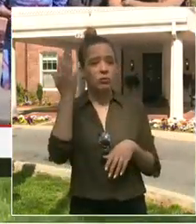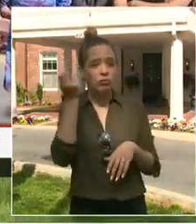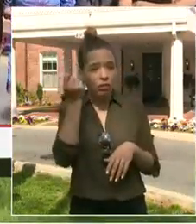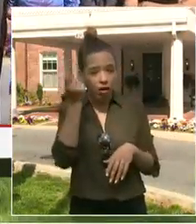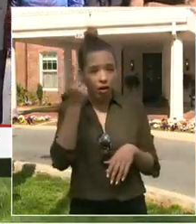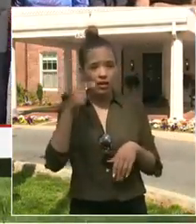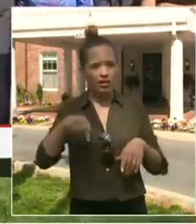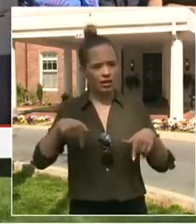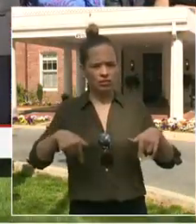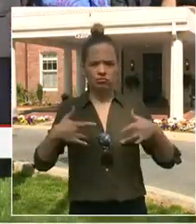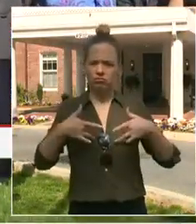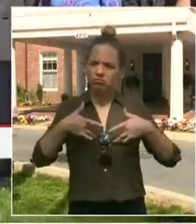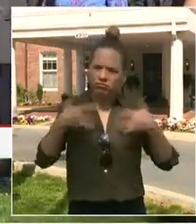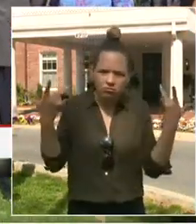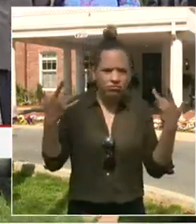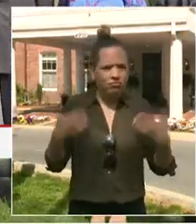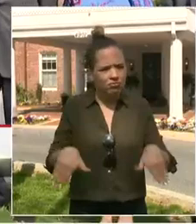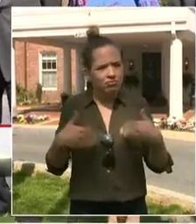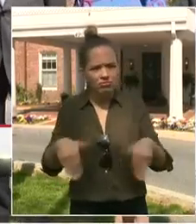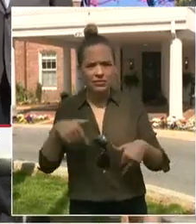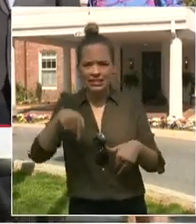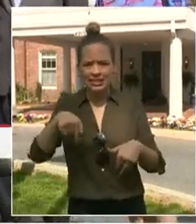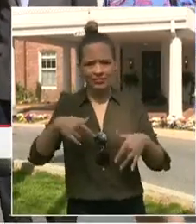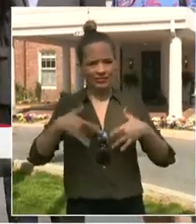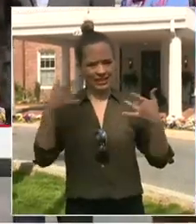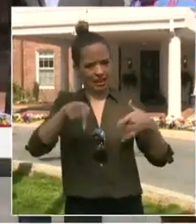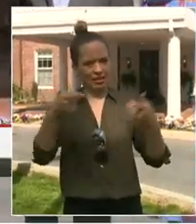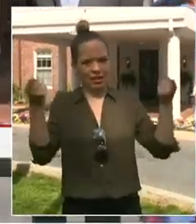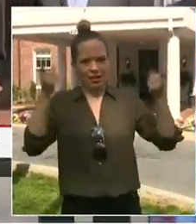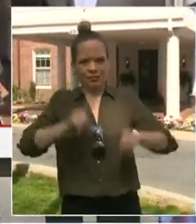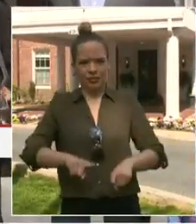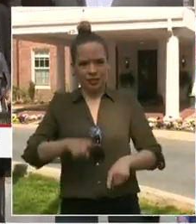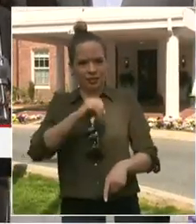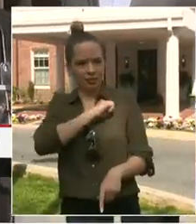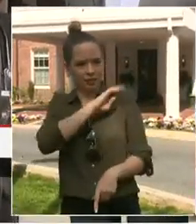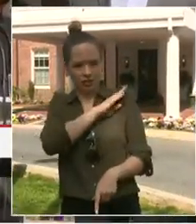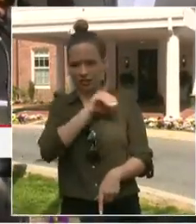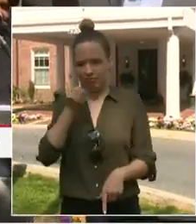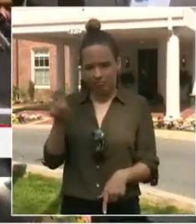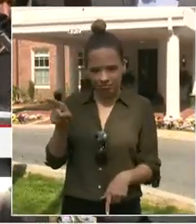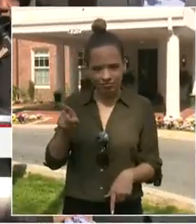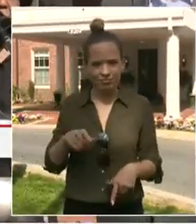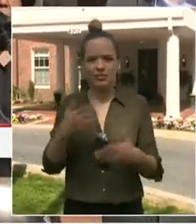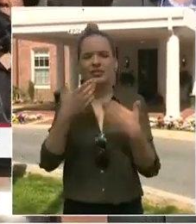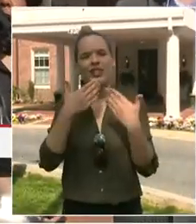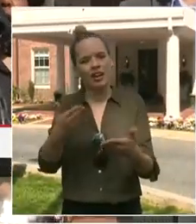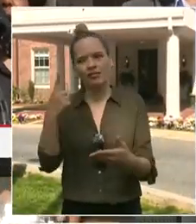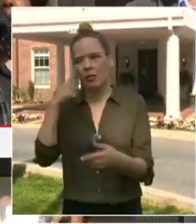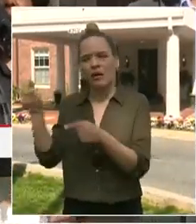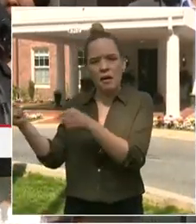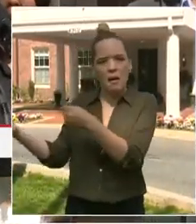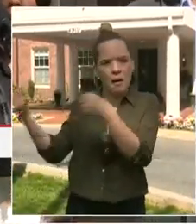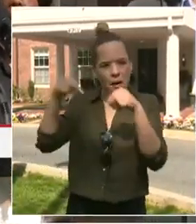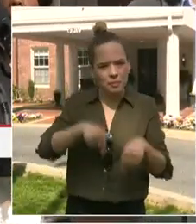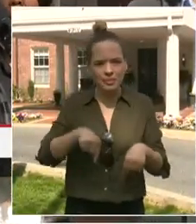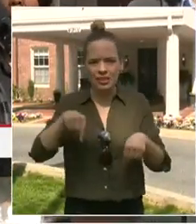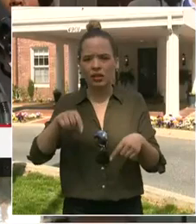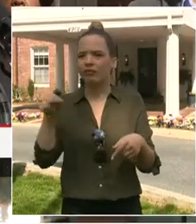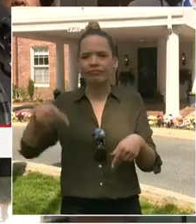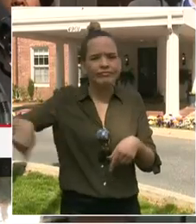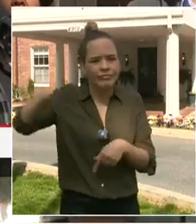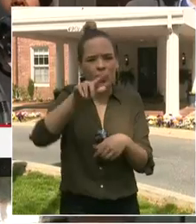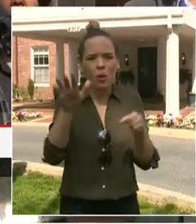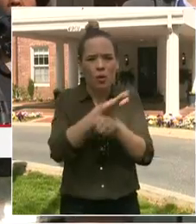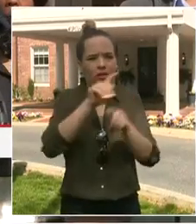the mayor, for Mayor Bowser. Thank you for coming. And her whole team here this afternoon. Our CEO,